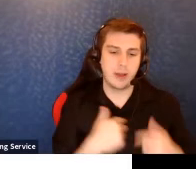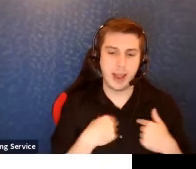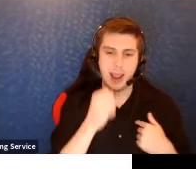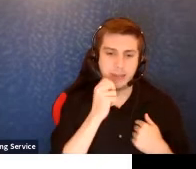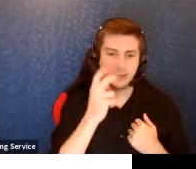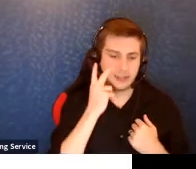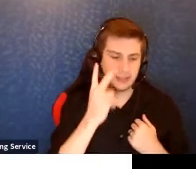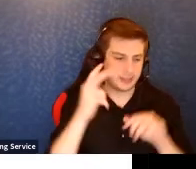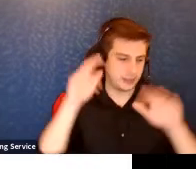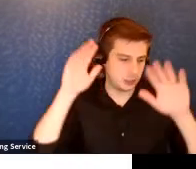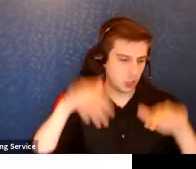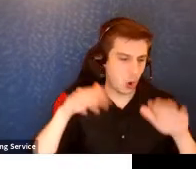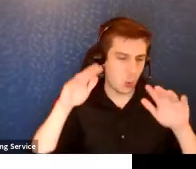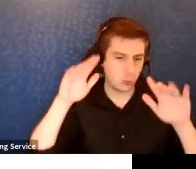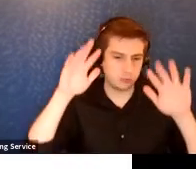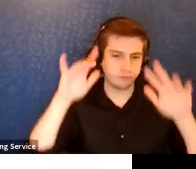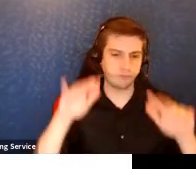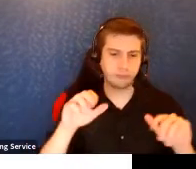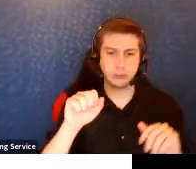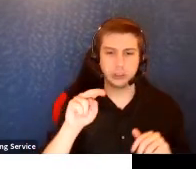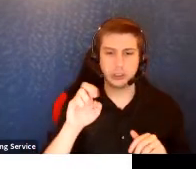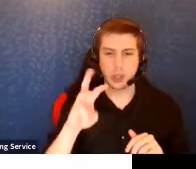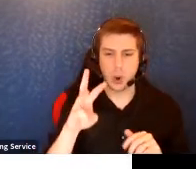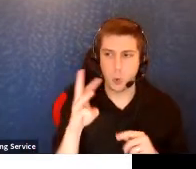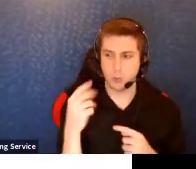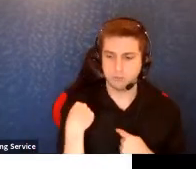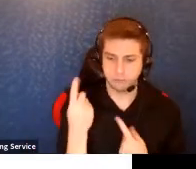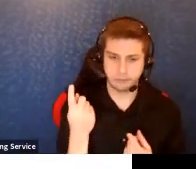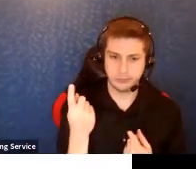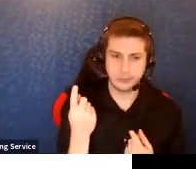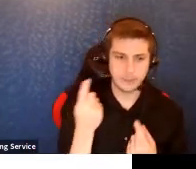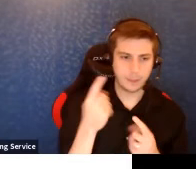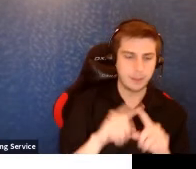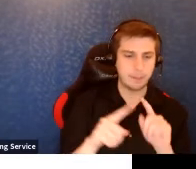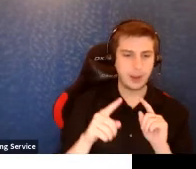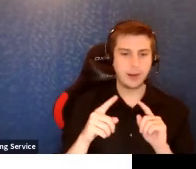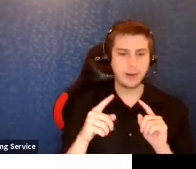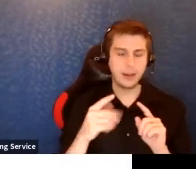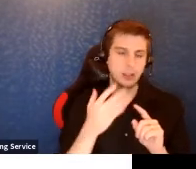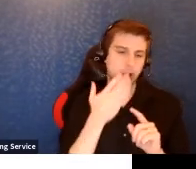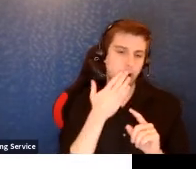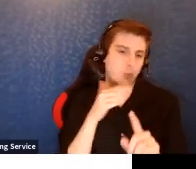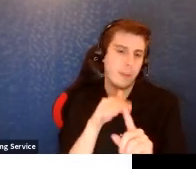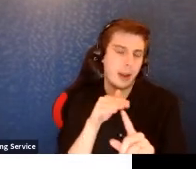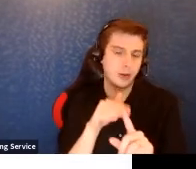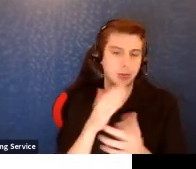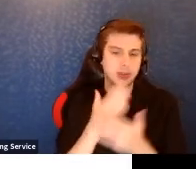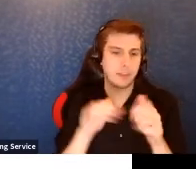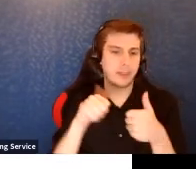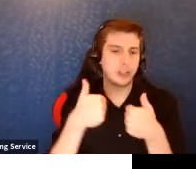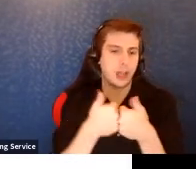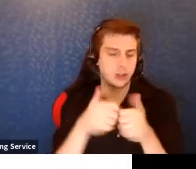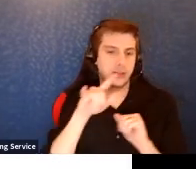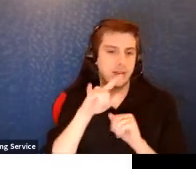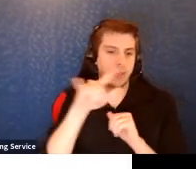in quite some time, but I know, so it's always a good reminder of some of the challenges to flying at